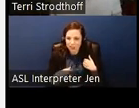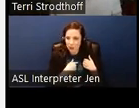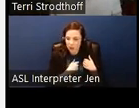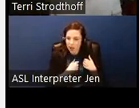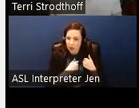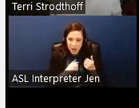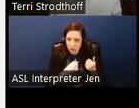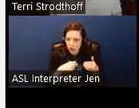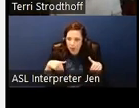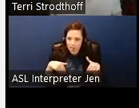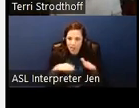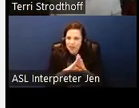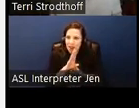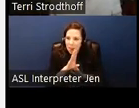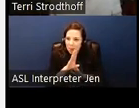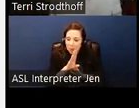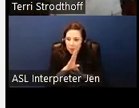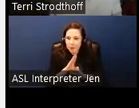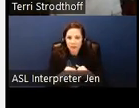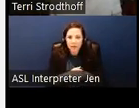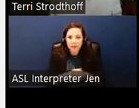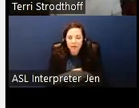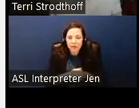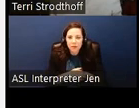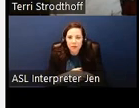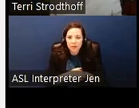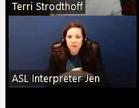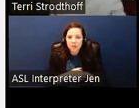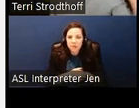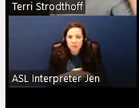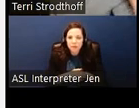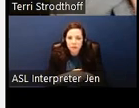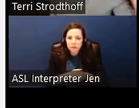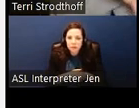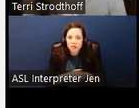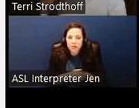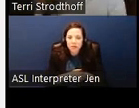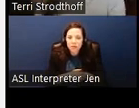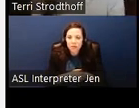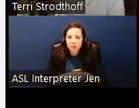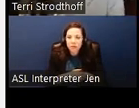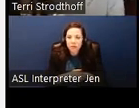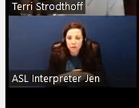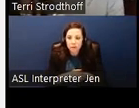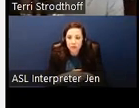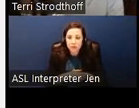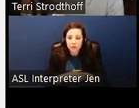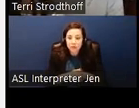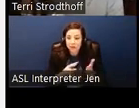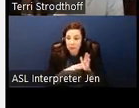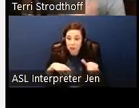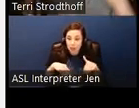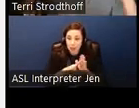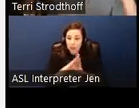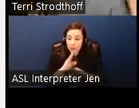prematurity, incredible prematurity when we're born. And that it's a prematurity in our needs, in our care. And it